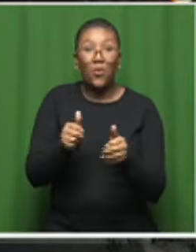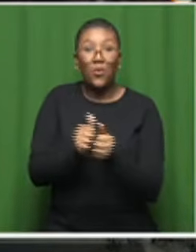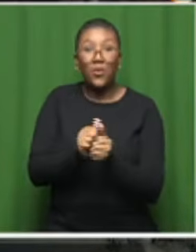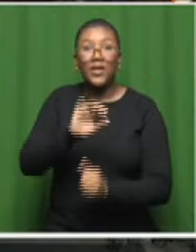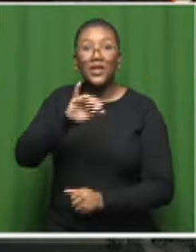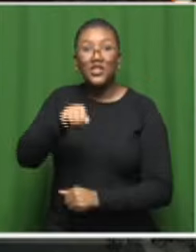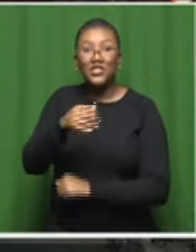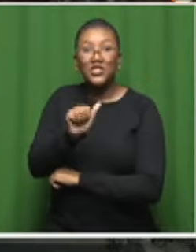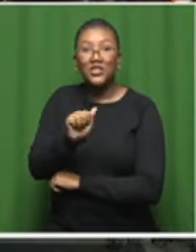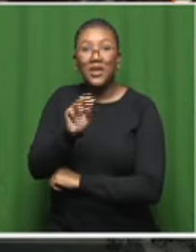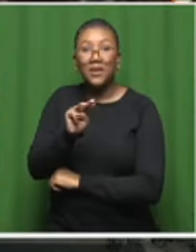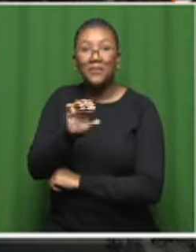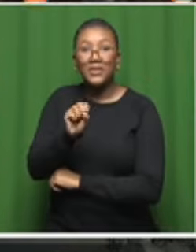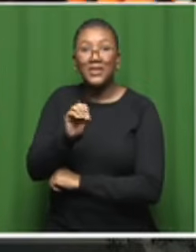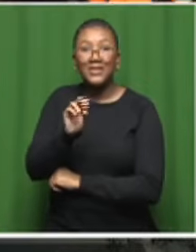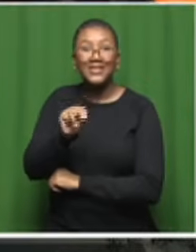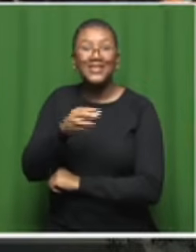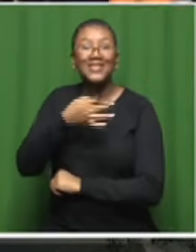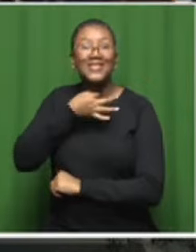whiskey.